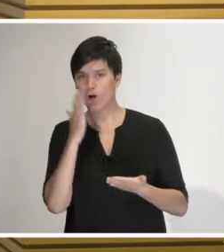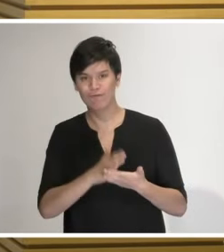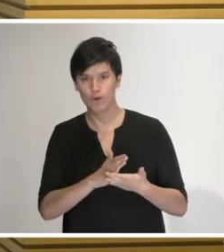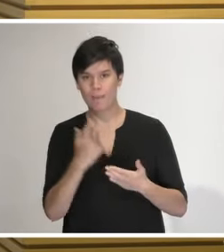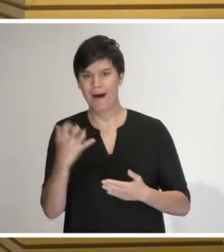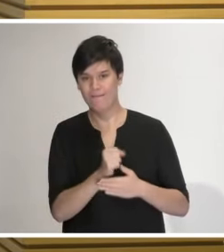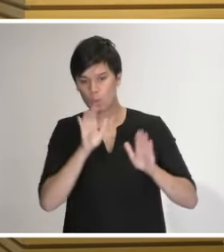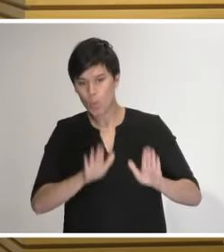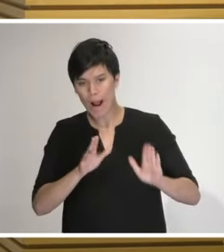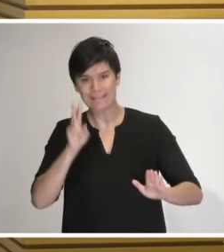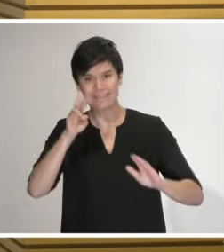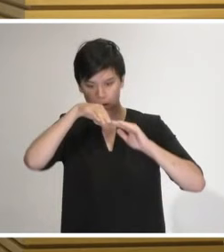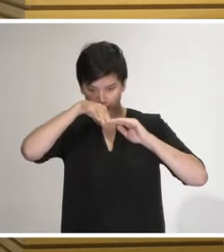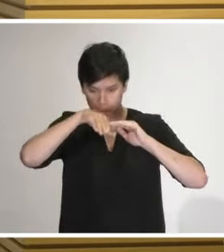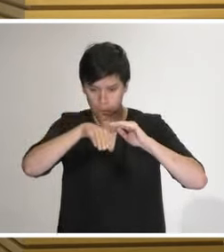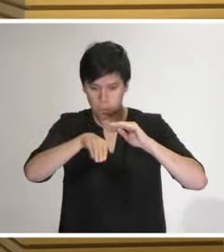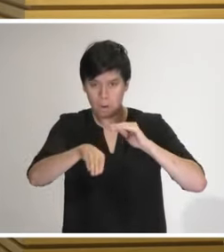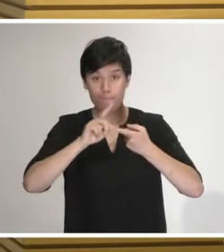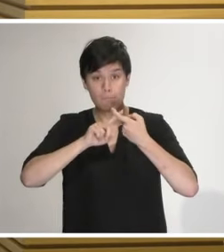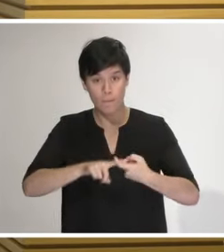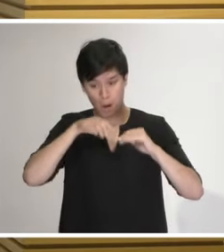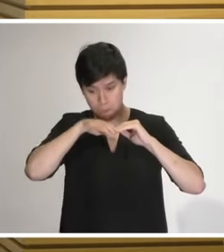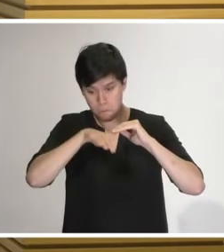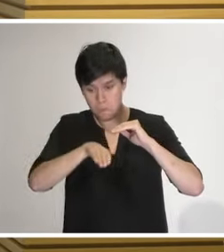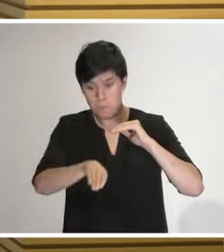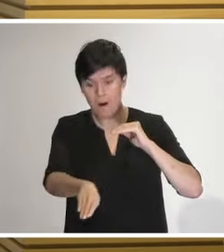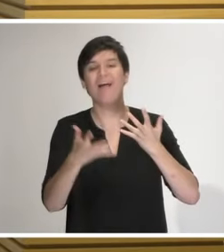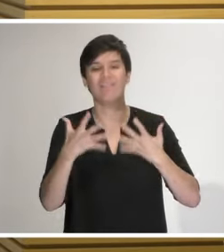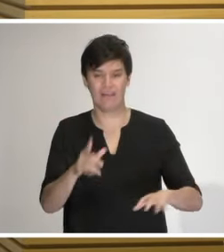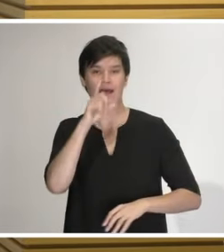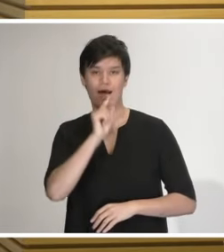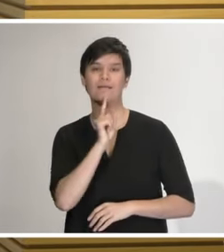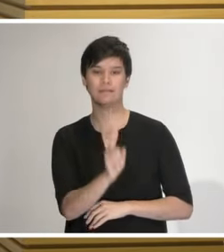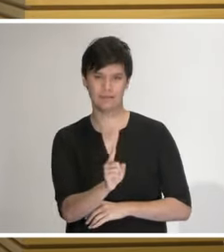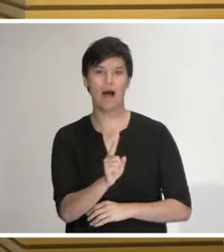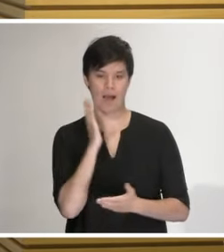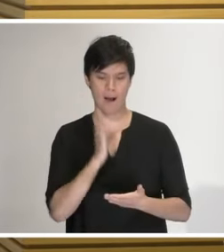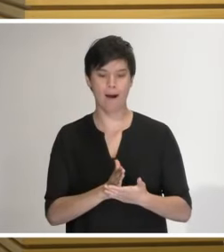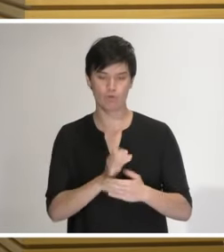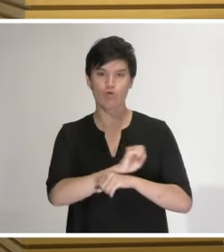the editorial published today in the New Zealand Medical Journal? It looks at the kind of lockdown response and also